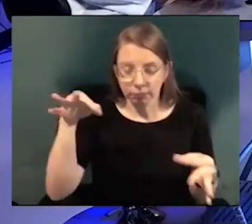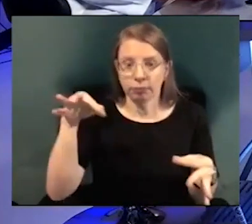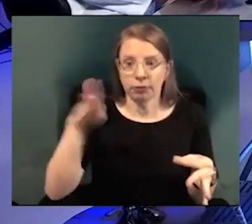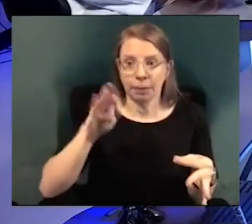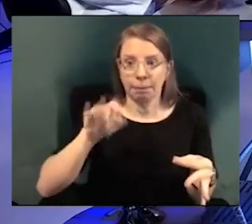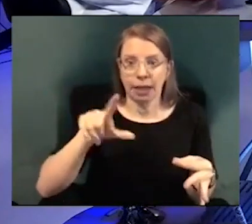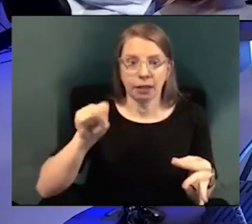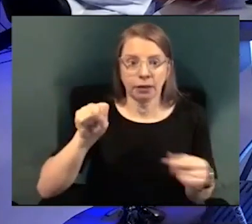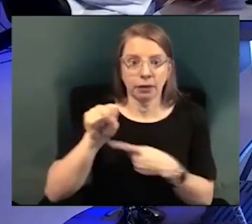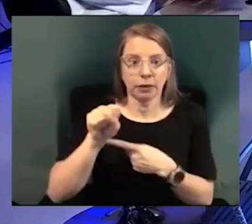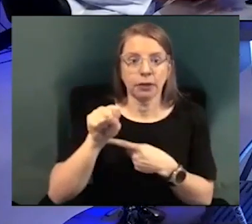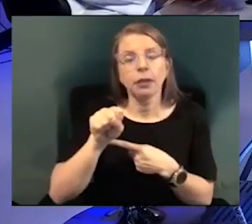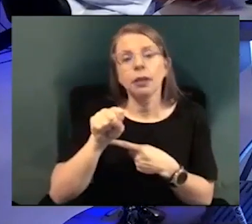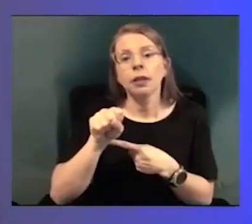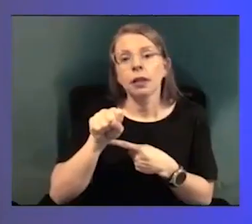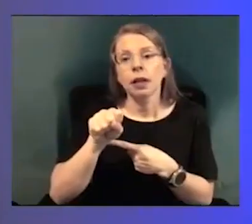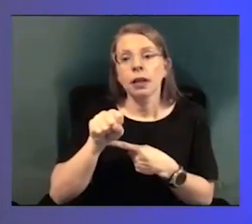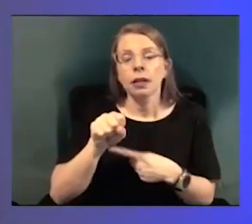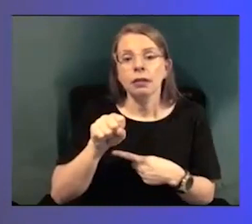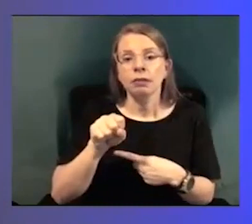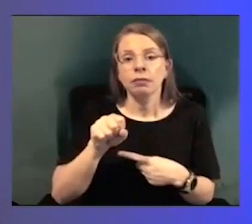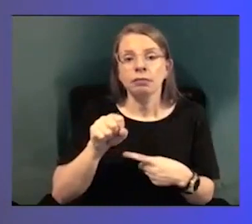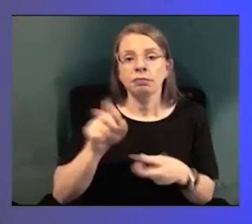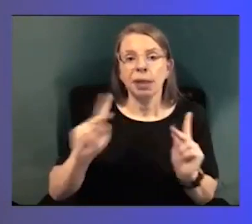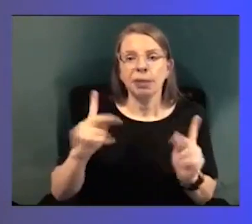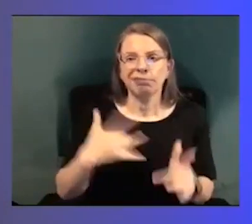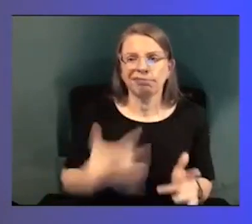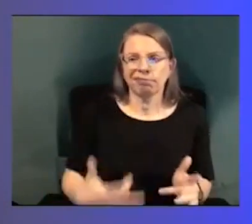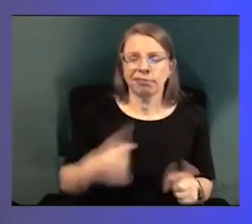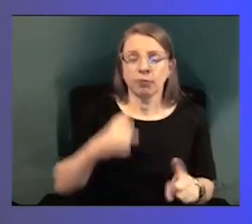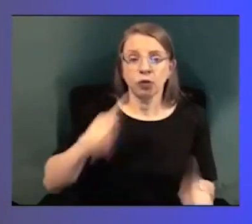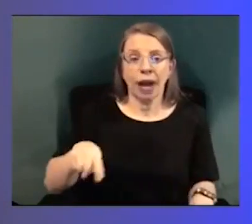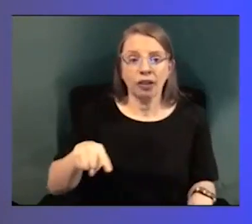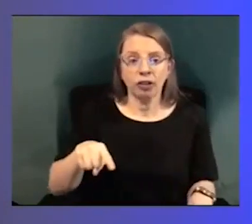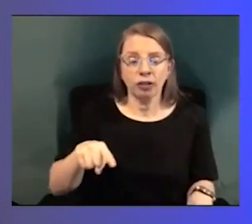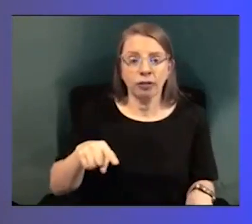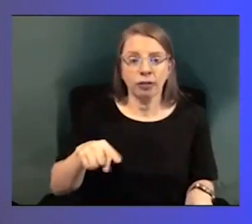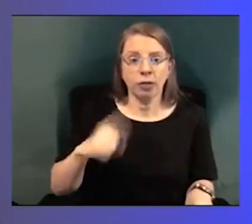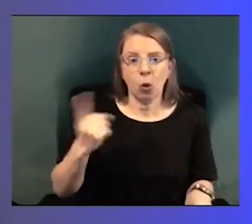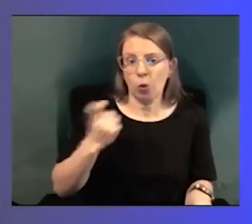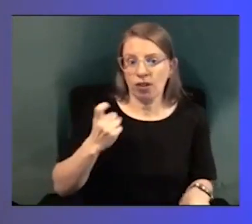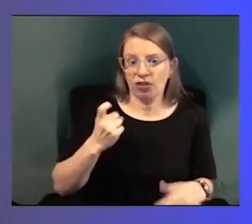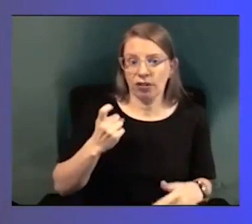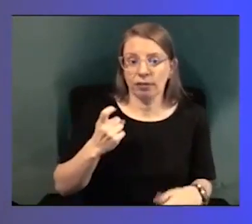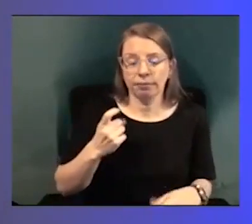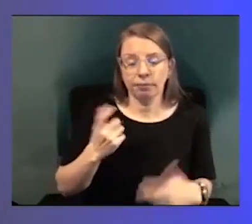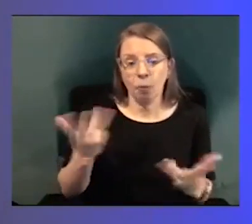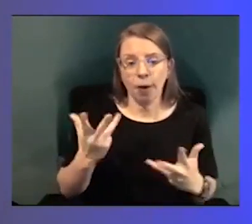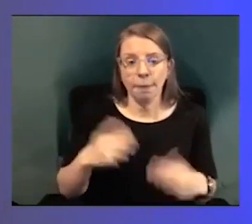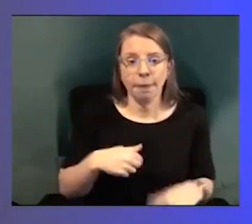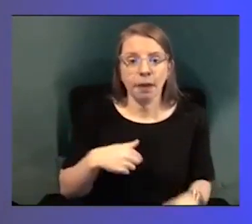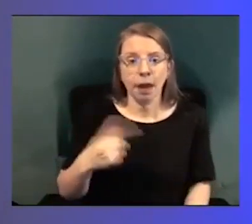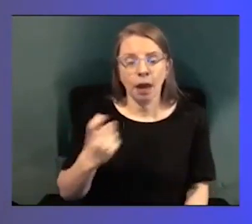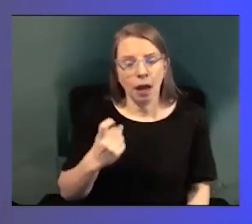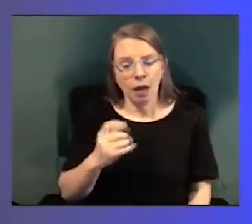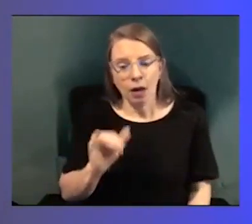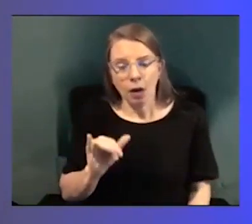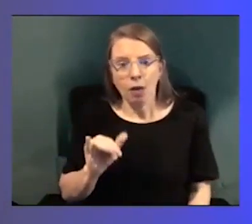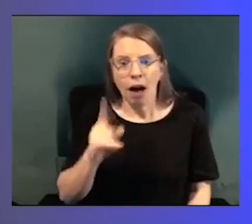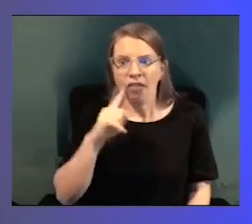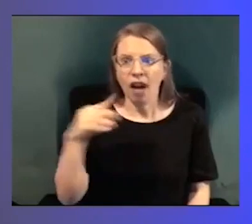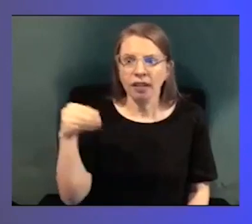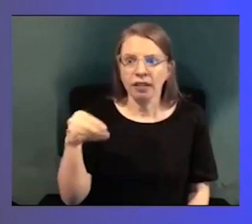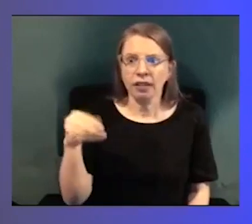reaction you get from the size of these bills? I think the most common question is, gosh, I thought this was covered, either by